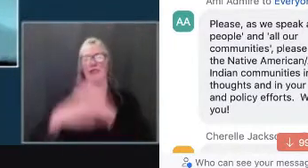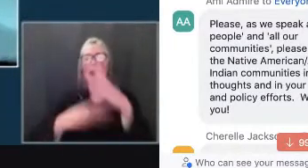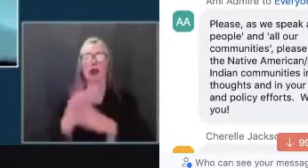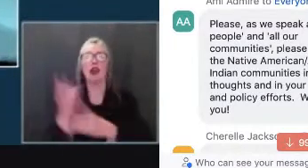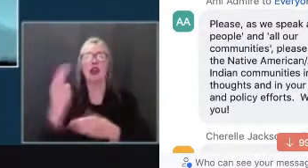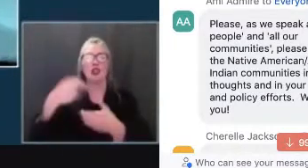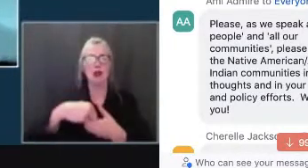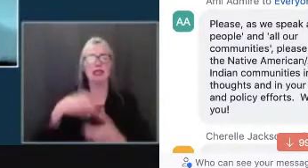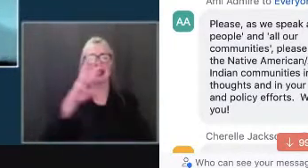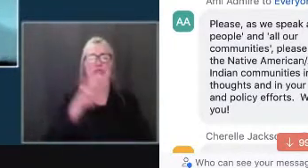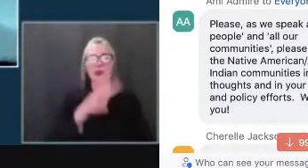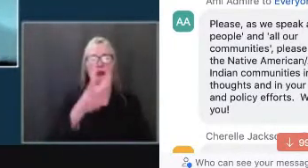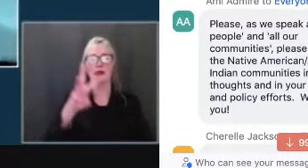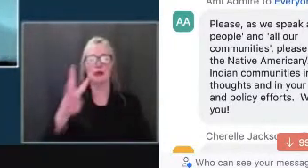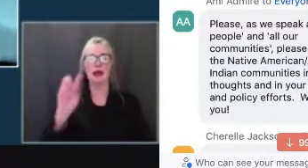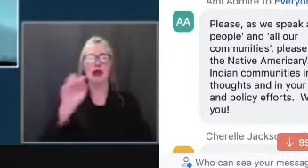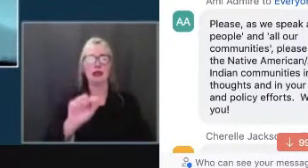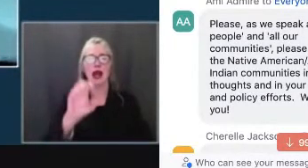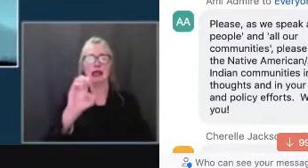www.envirovoters.org. Thank you.